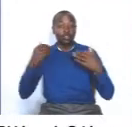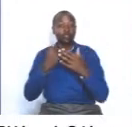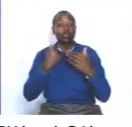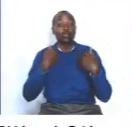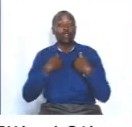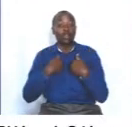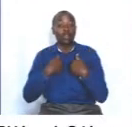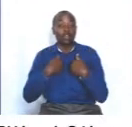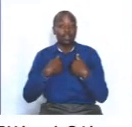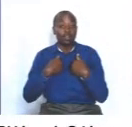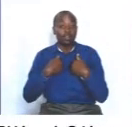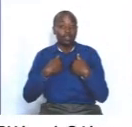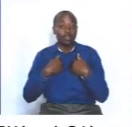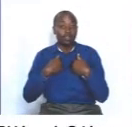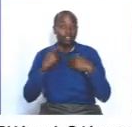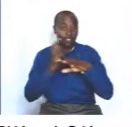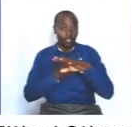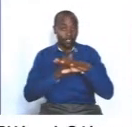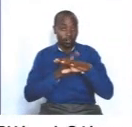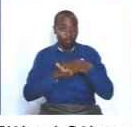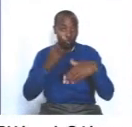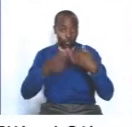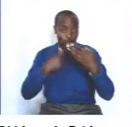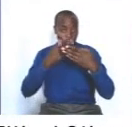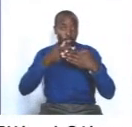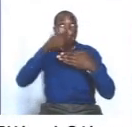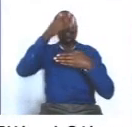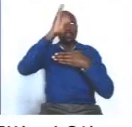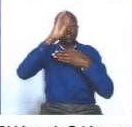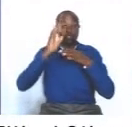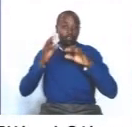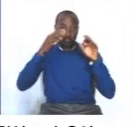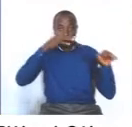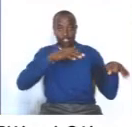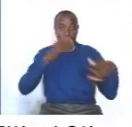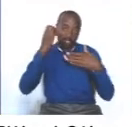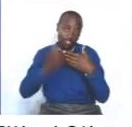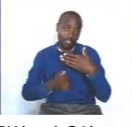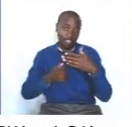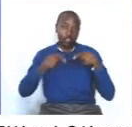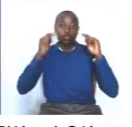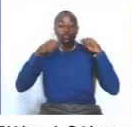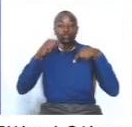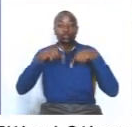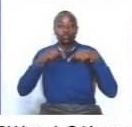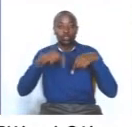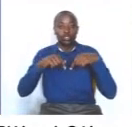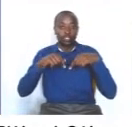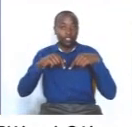when and not if God would ease the flood. So today we are